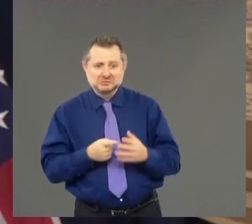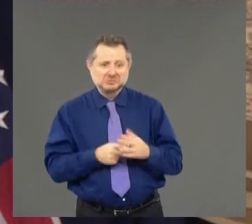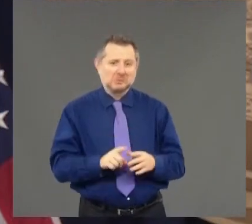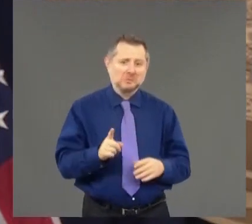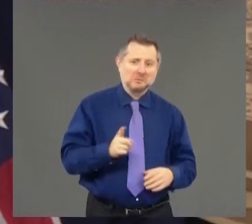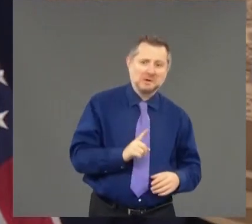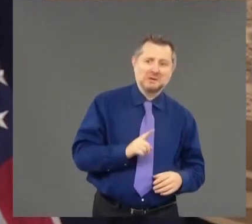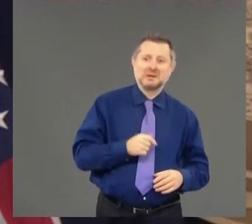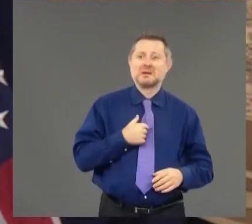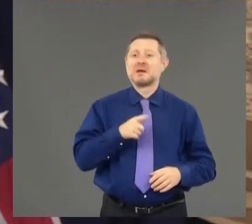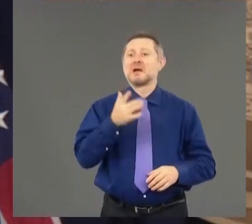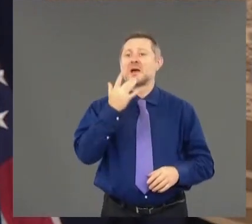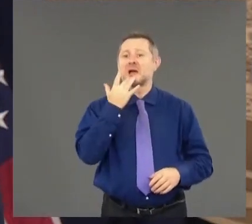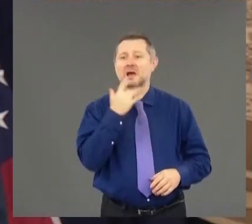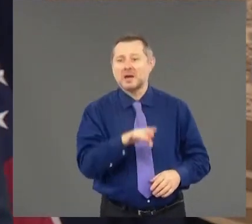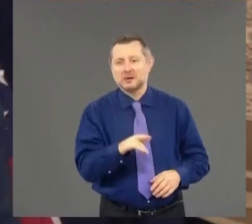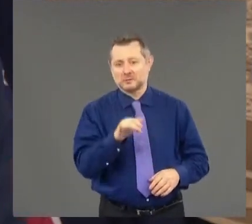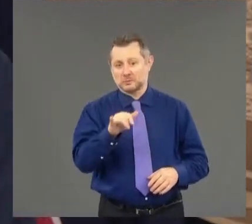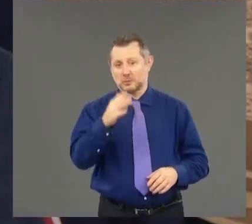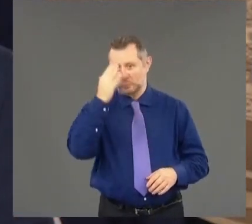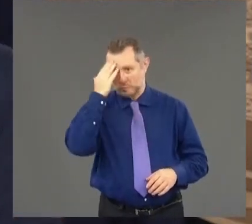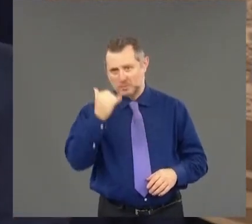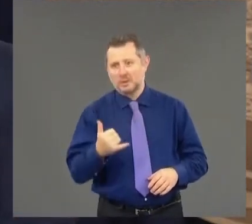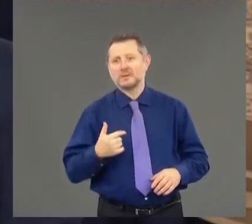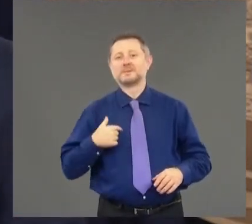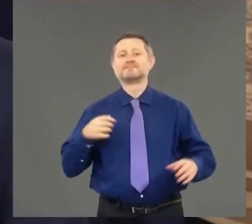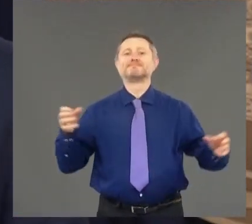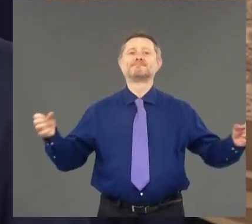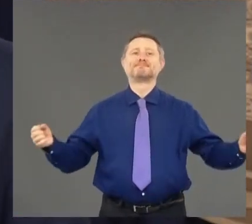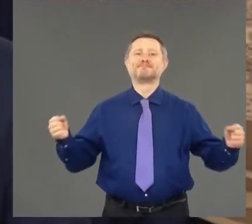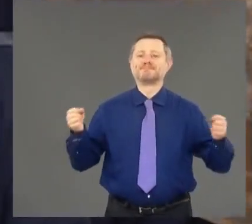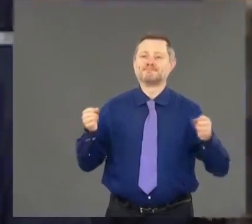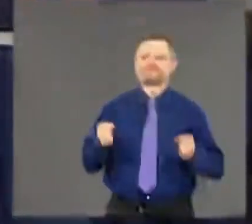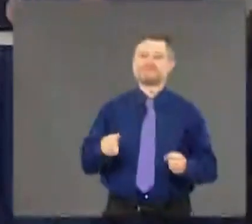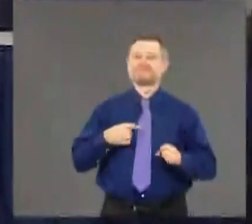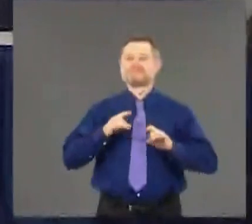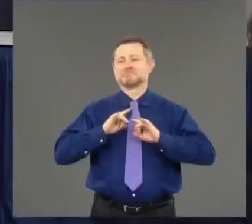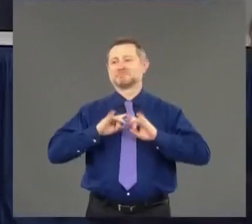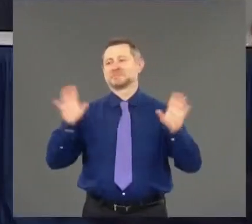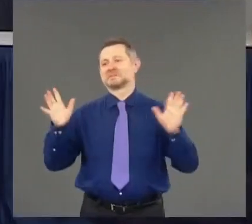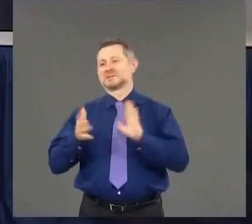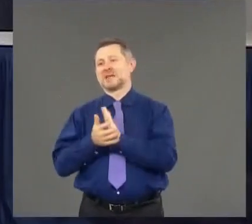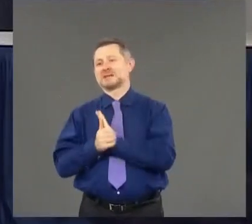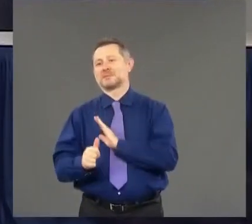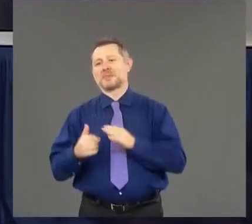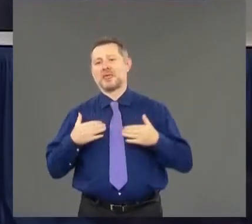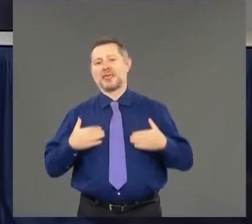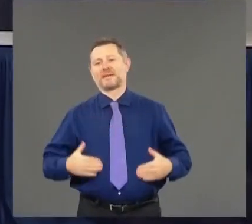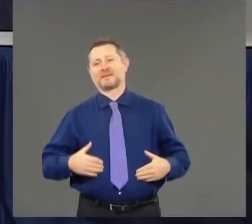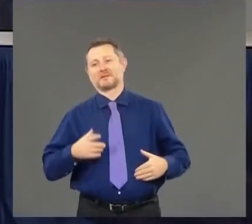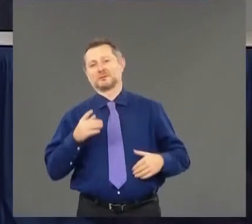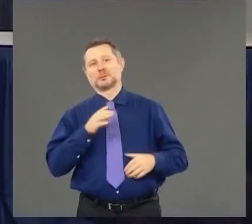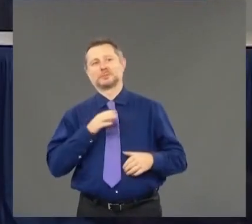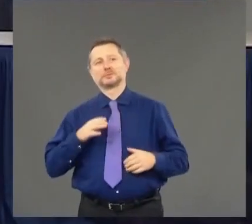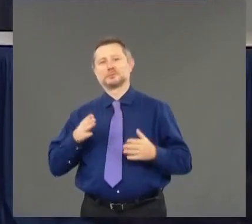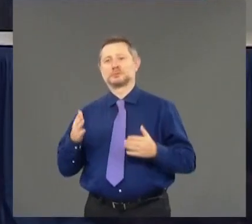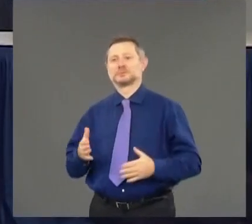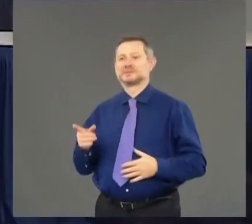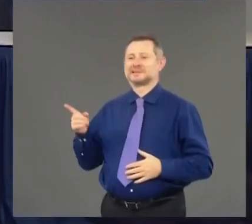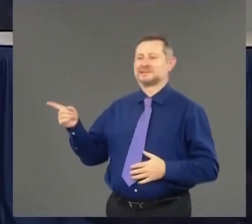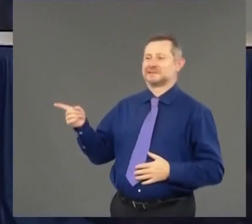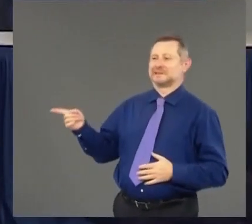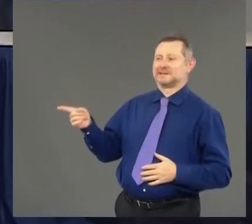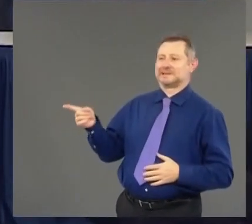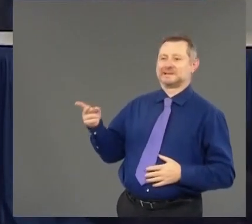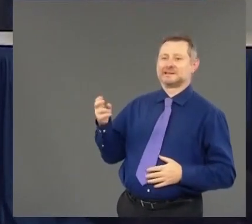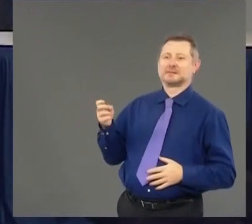Luckily, that's why I bring my able health commissioner with me, because he,